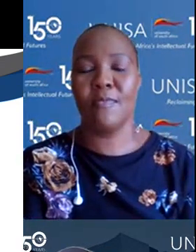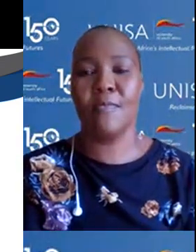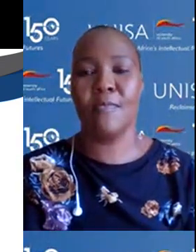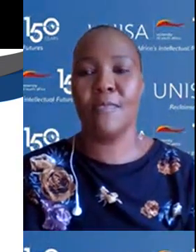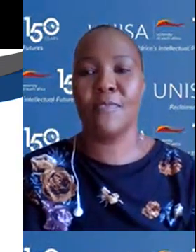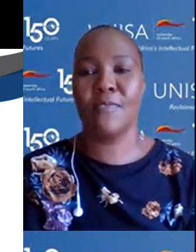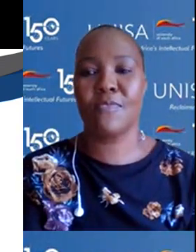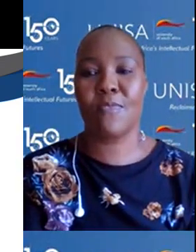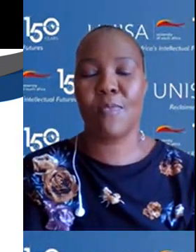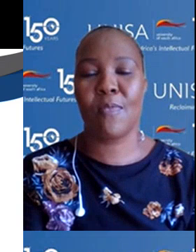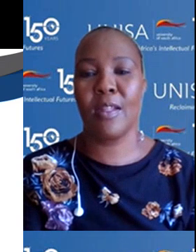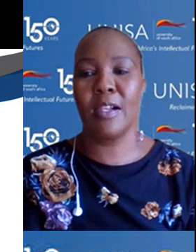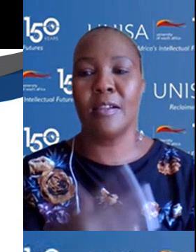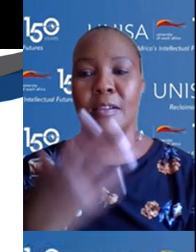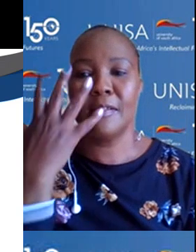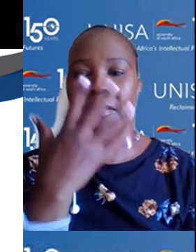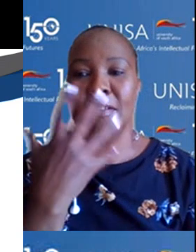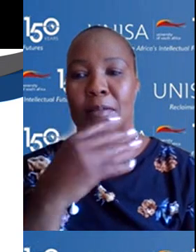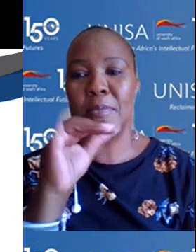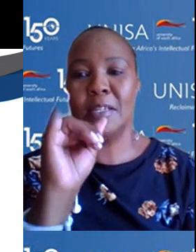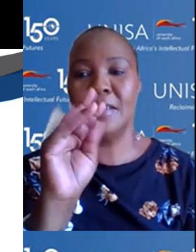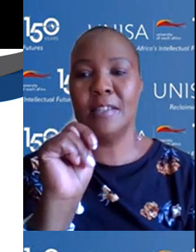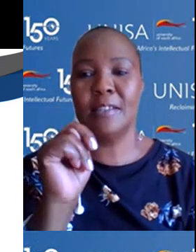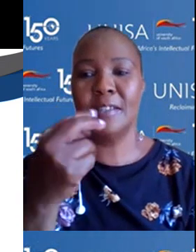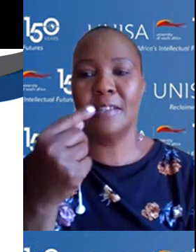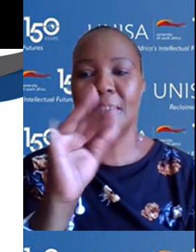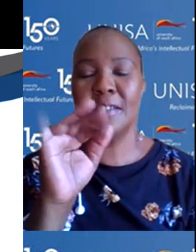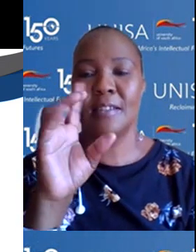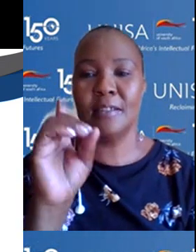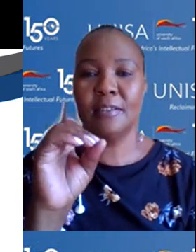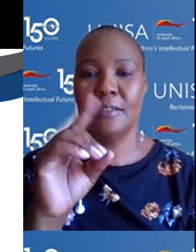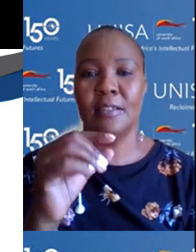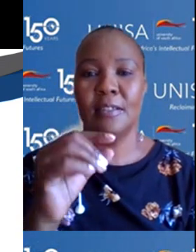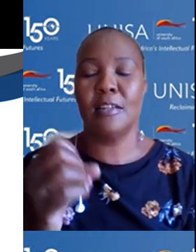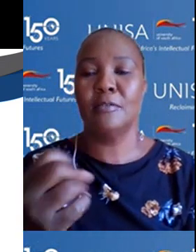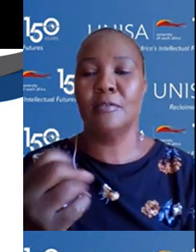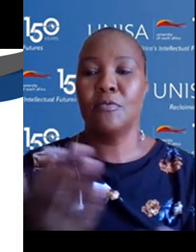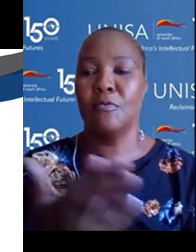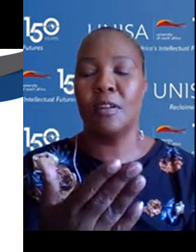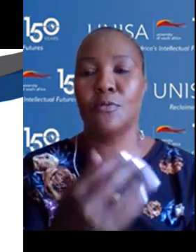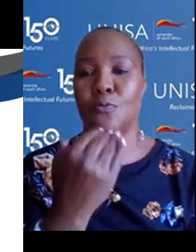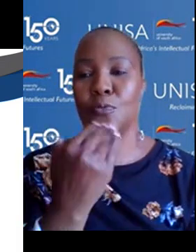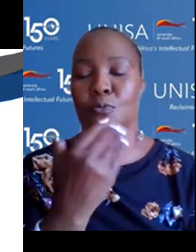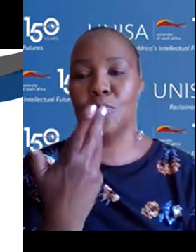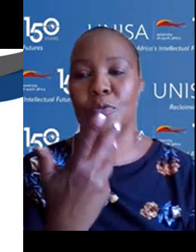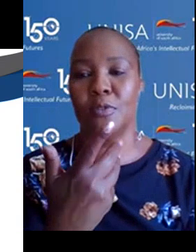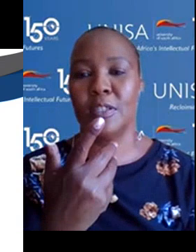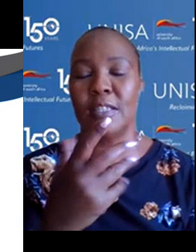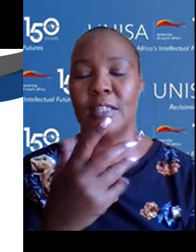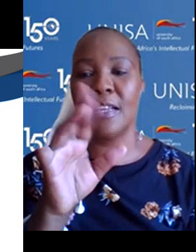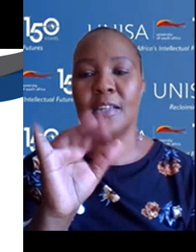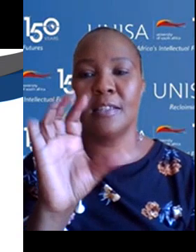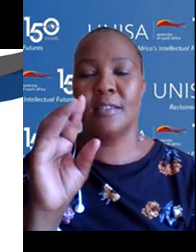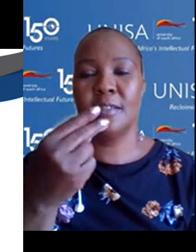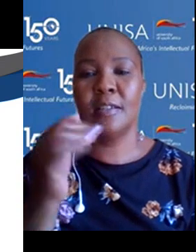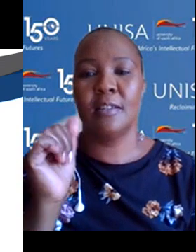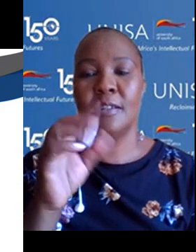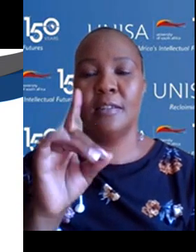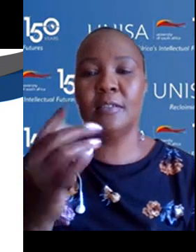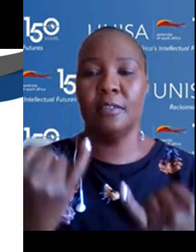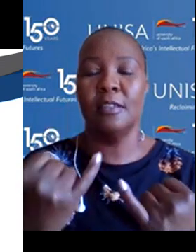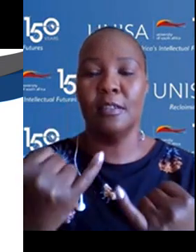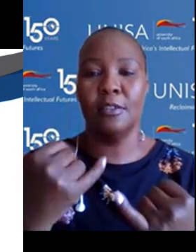I'm Ingrid, and I'm going to hand over to Richard now to get us started on